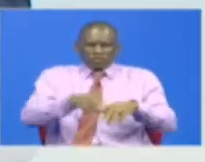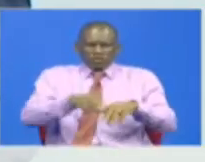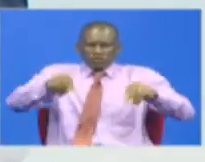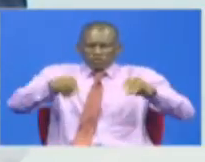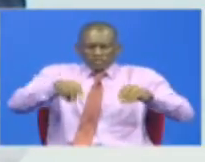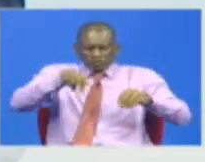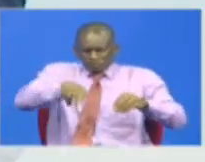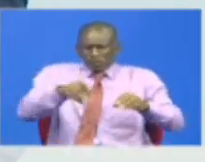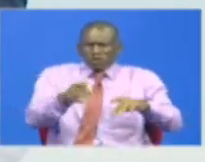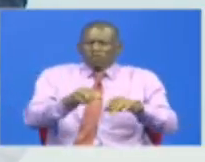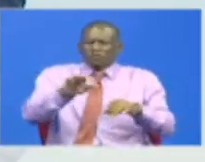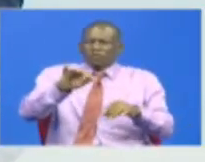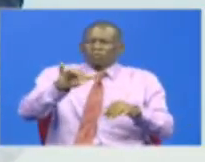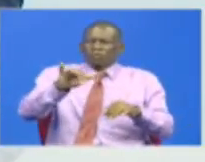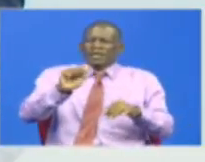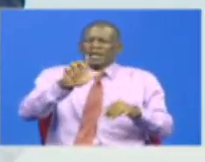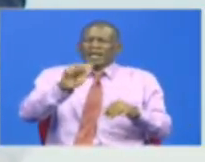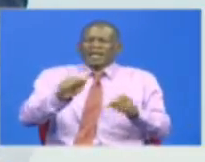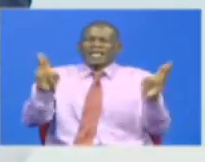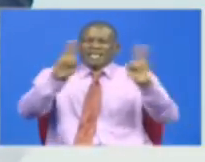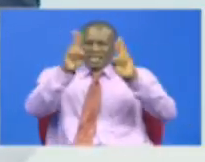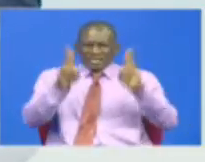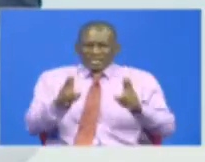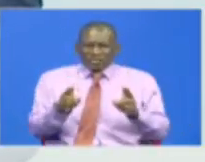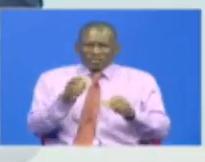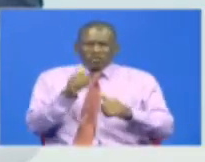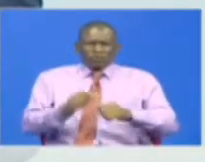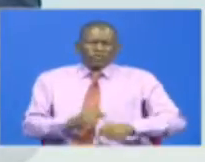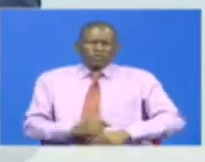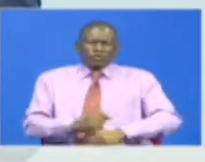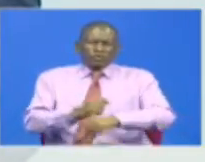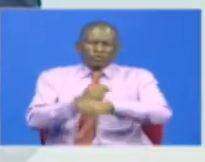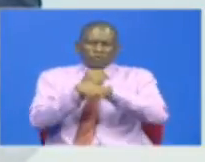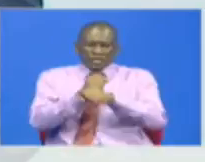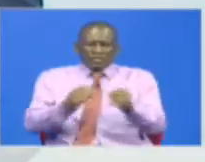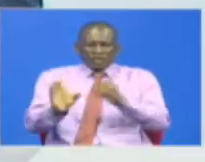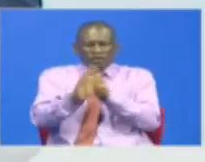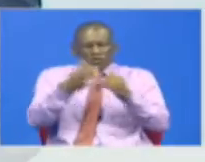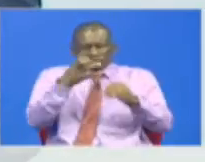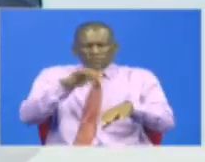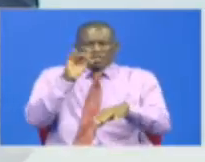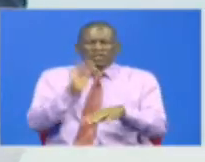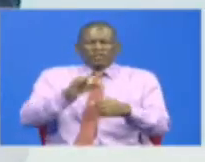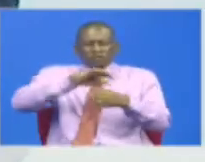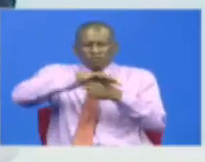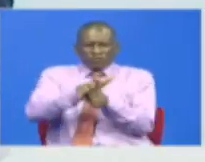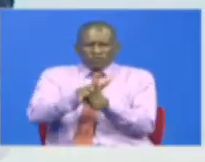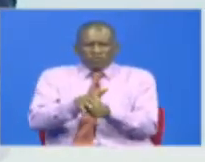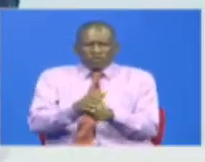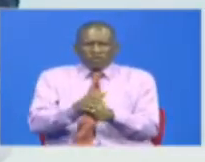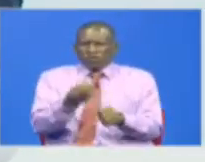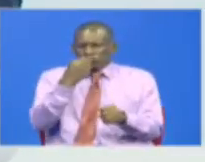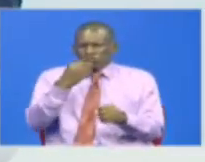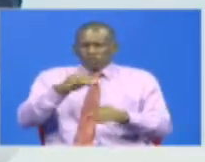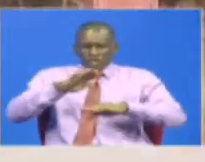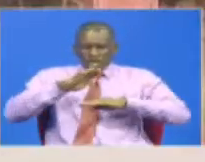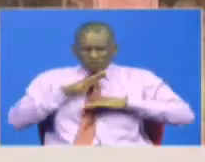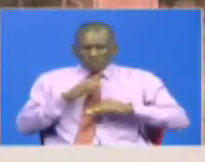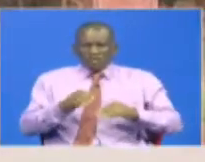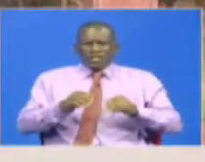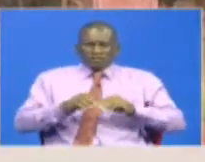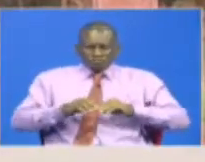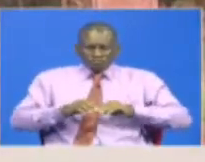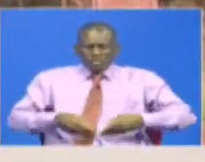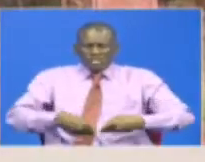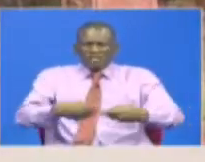Yara International in a plan aimed at cushioning the country against the disruptive effects of COVID-19 on food security. Distribution for the